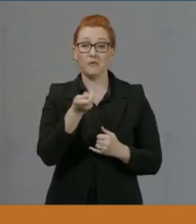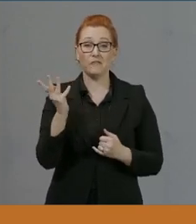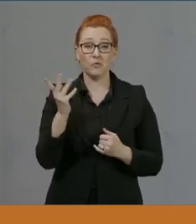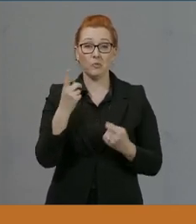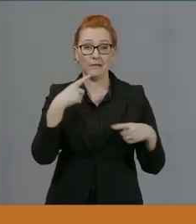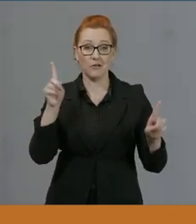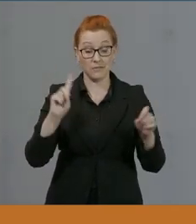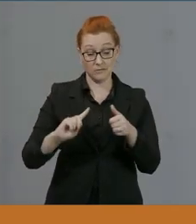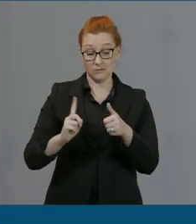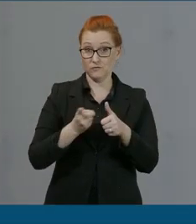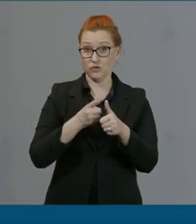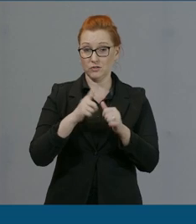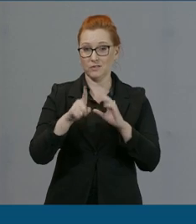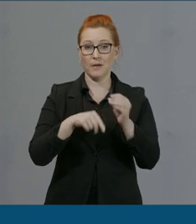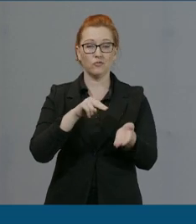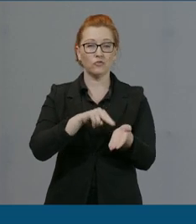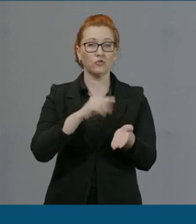care facilities.